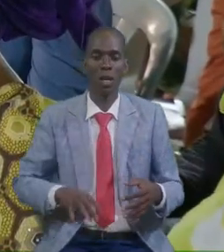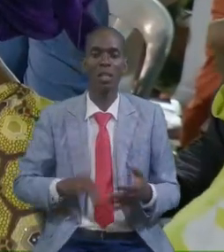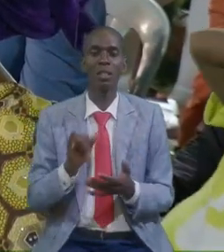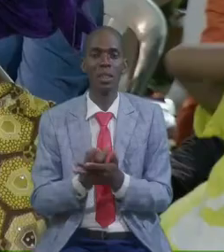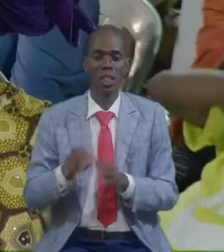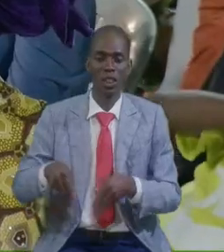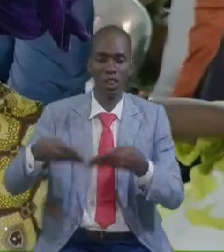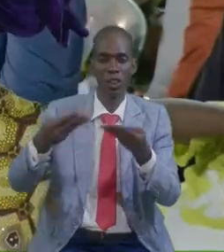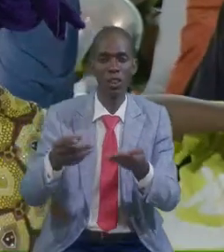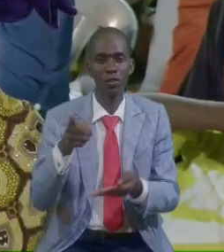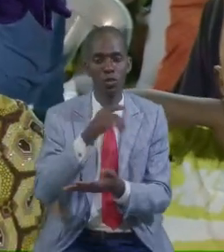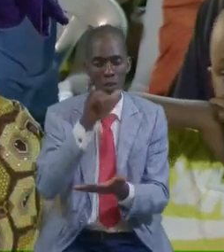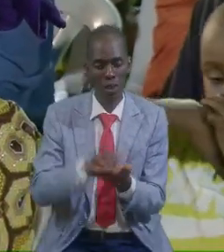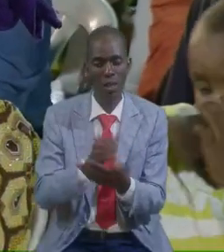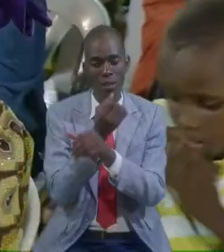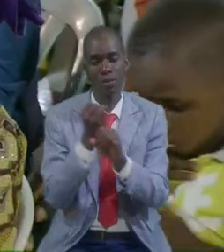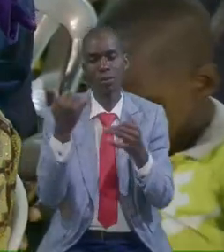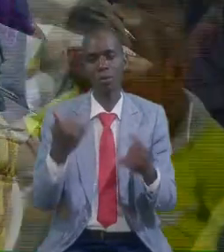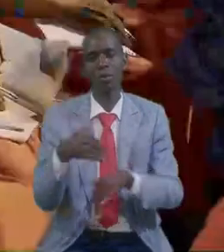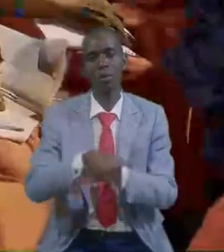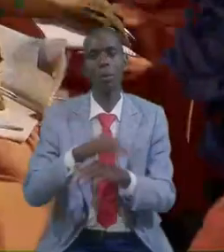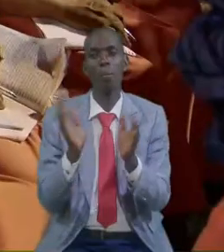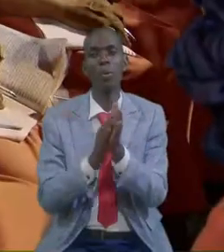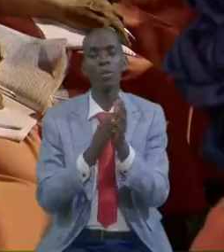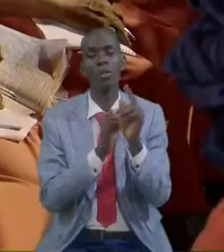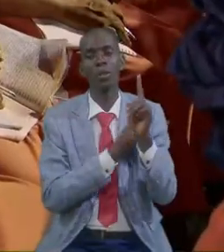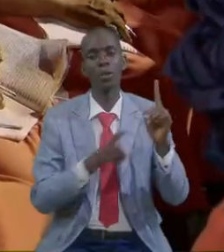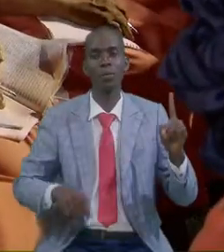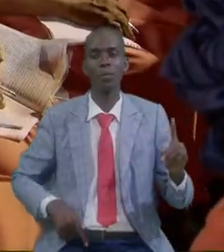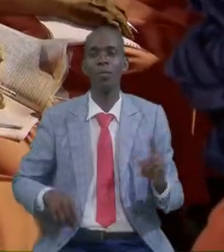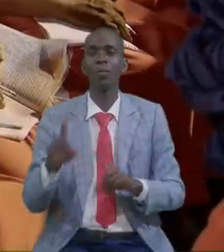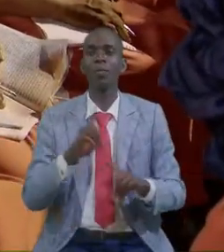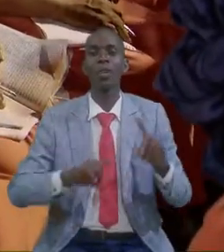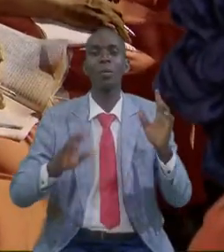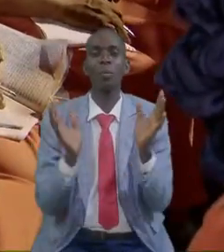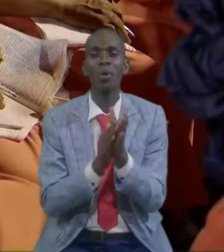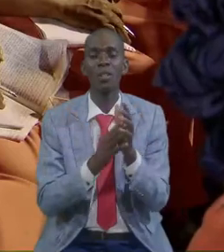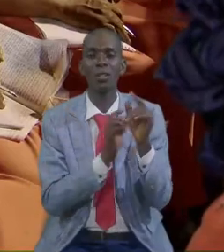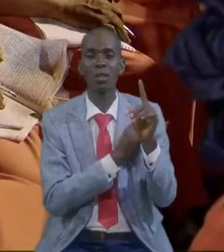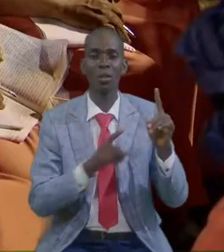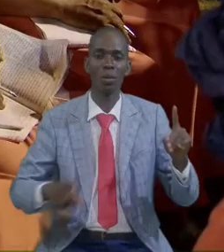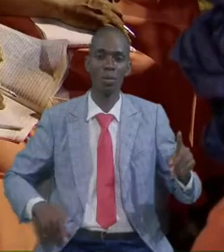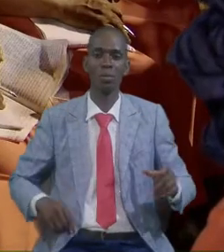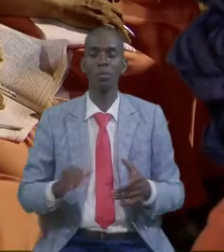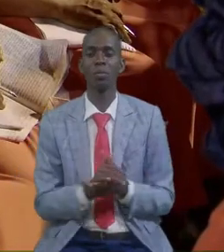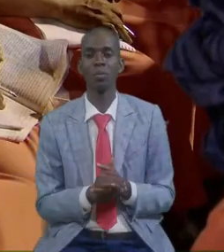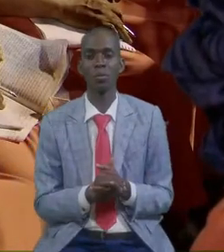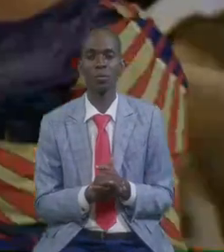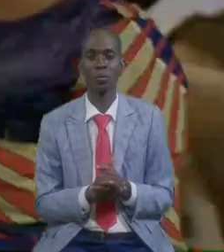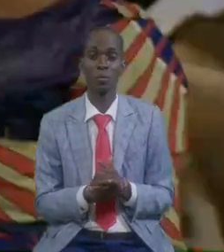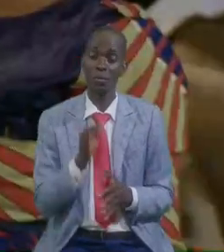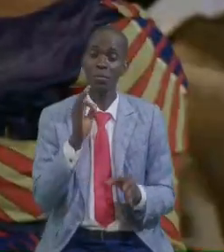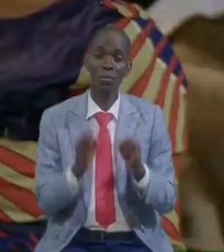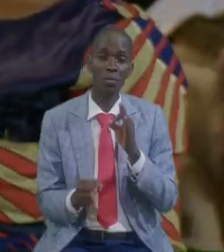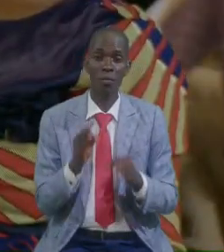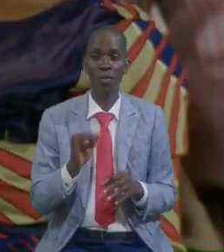salvation tonight. Praise the Lord. I said, praise the Lord. If I could